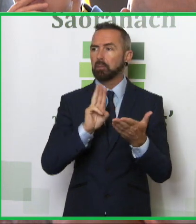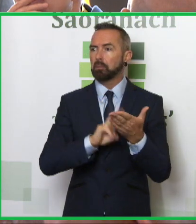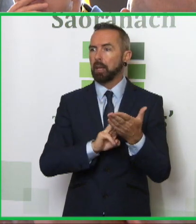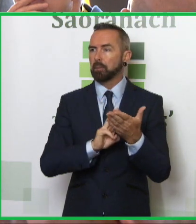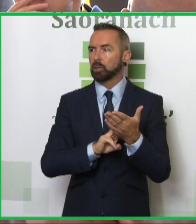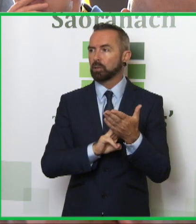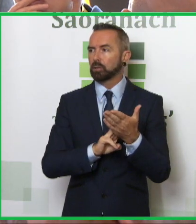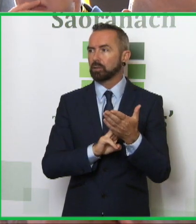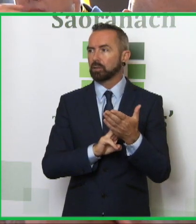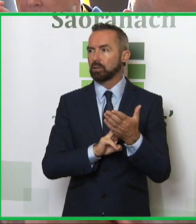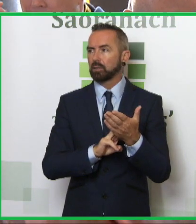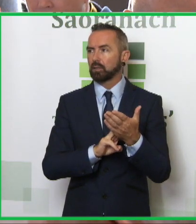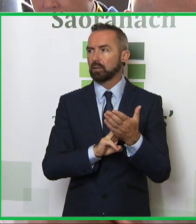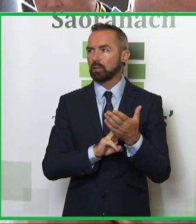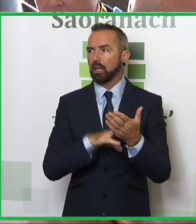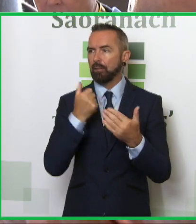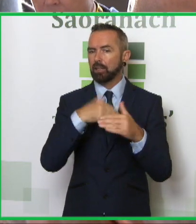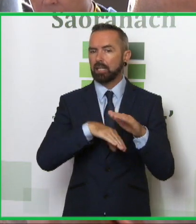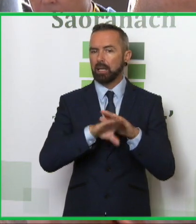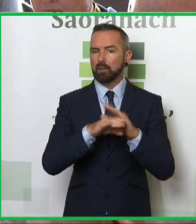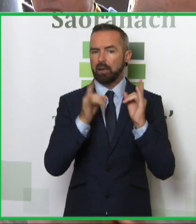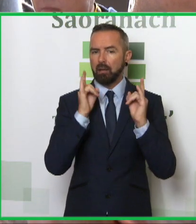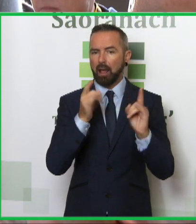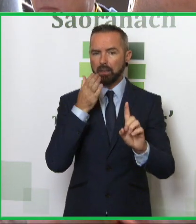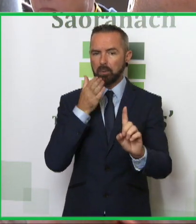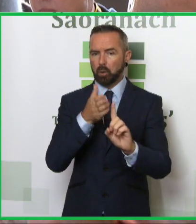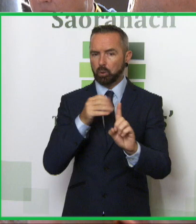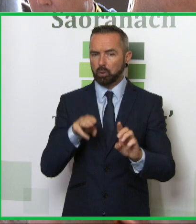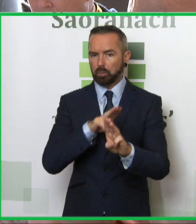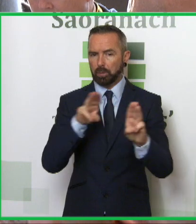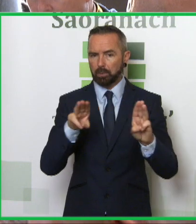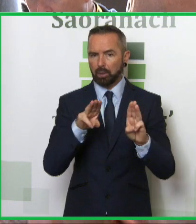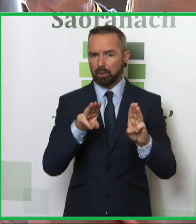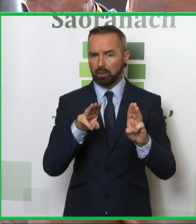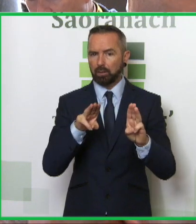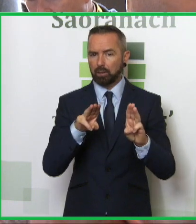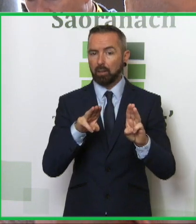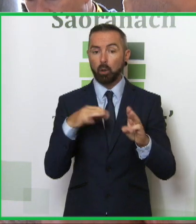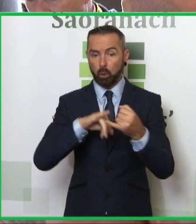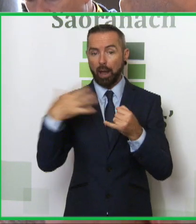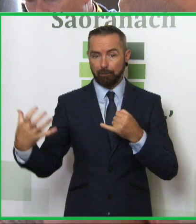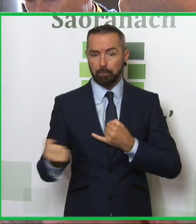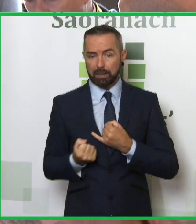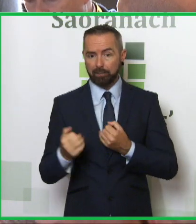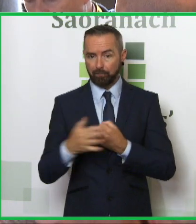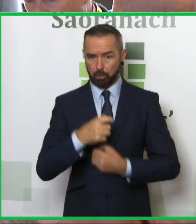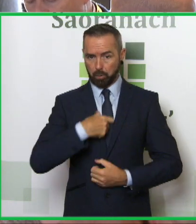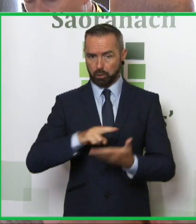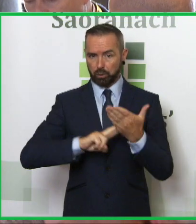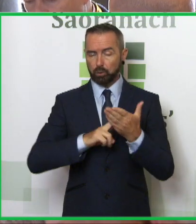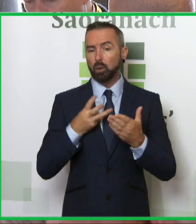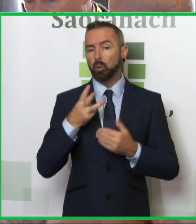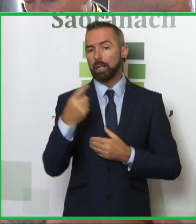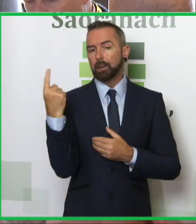favor limited health division approach to people found in possession drug for personal use are likely